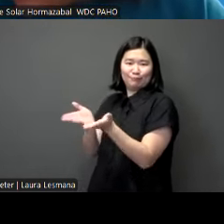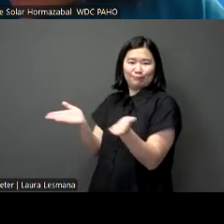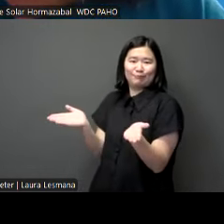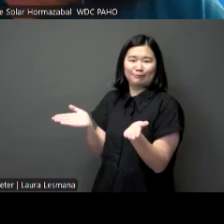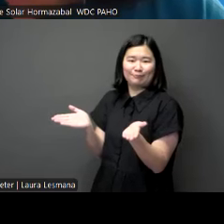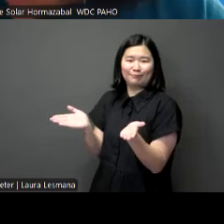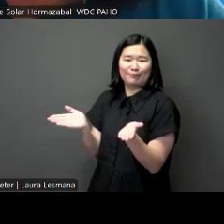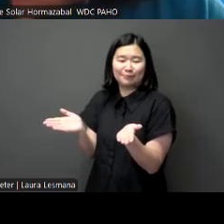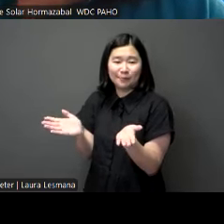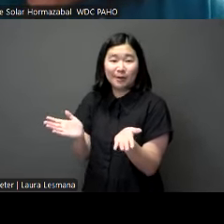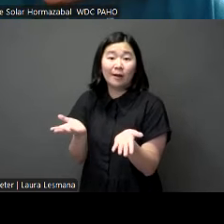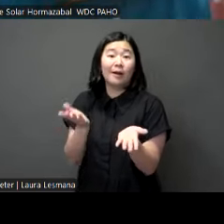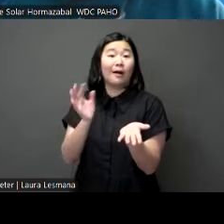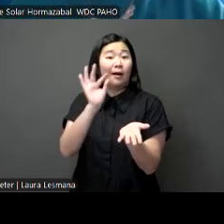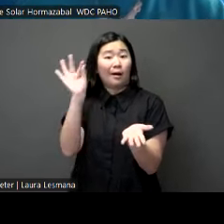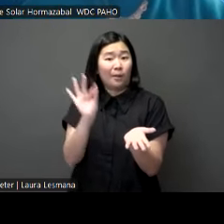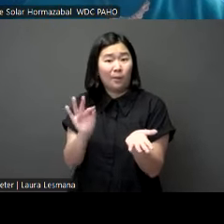understand this action,